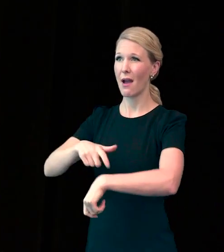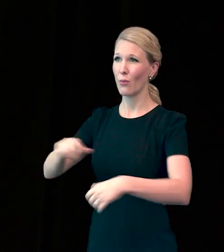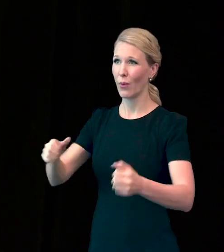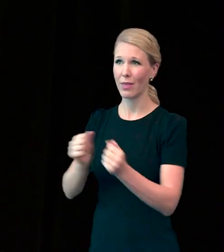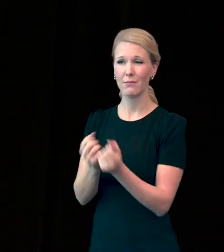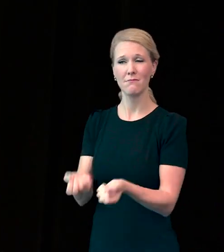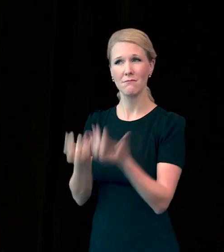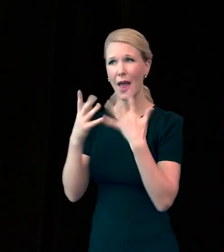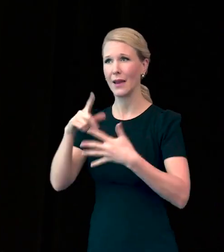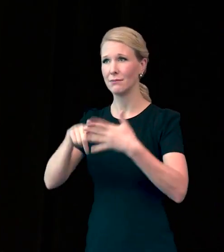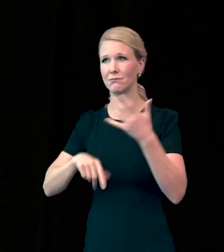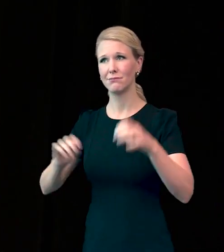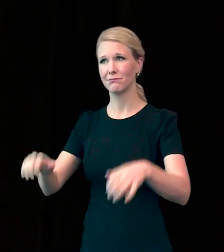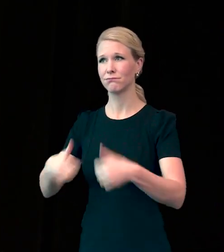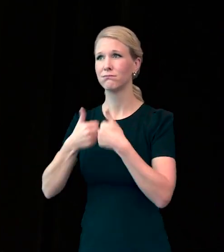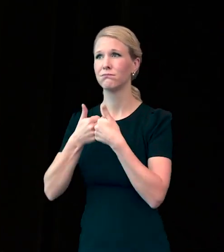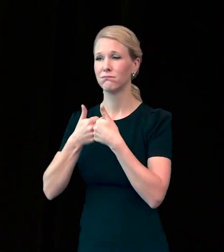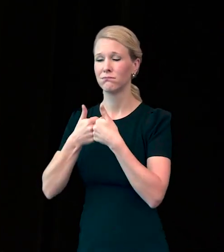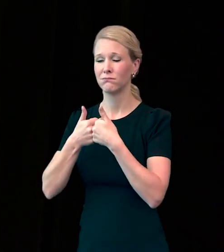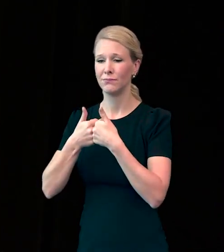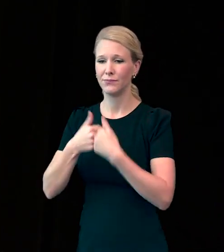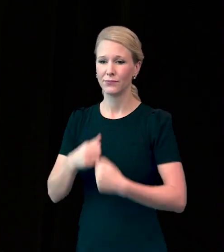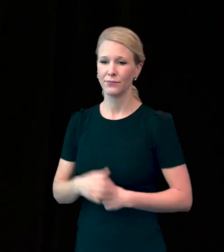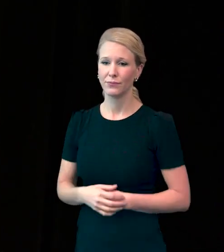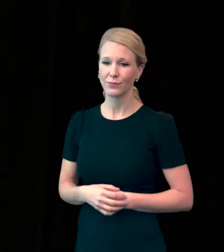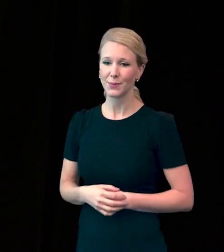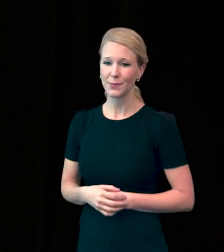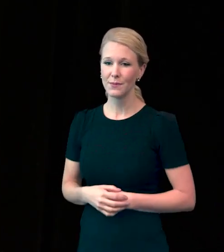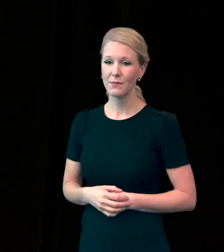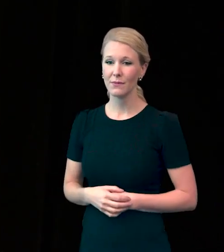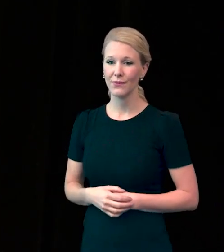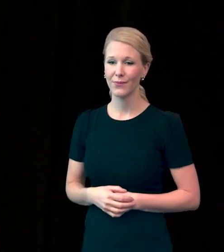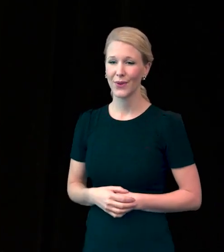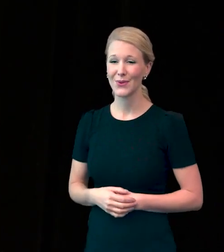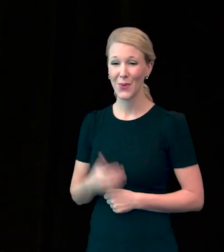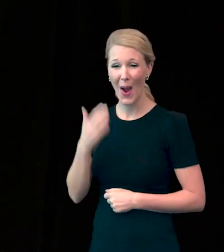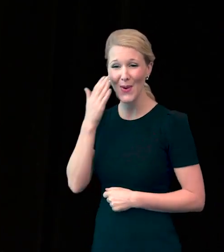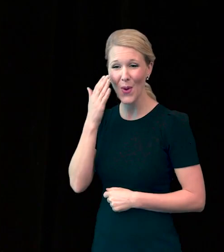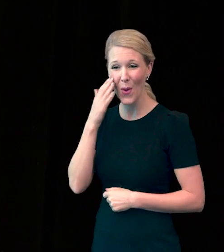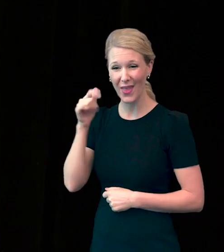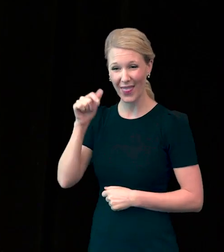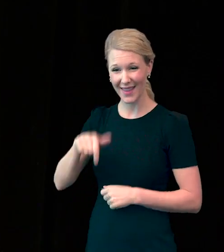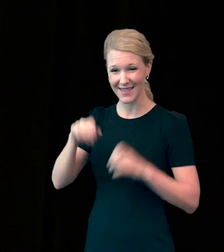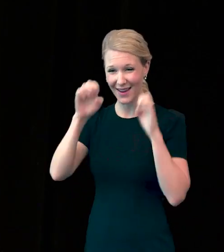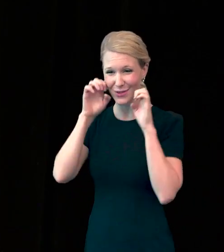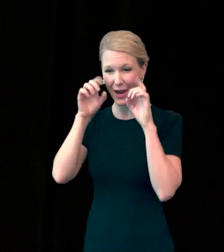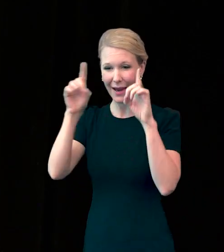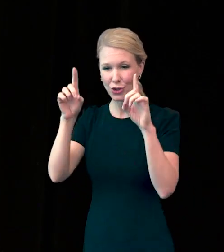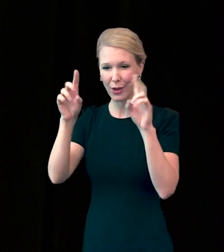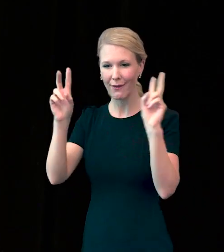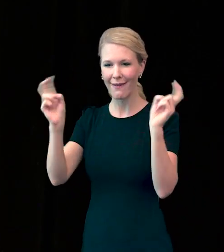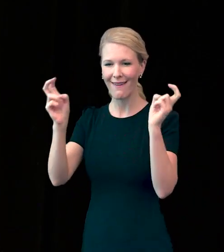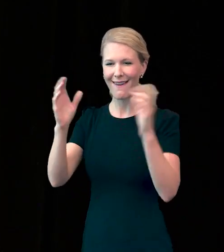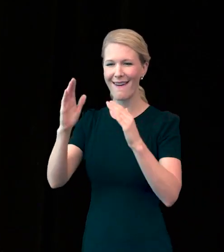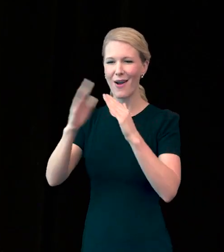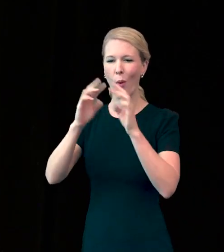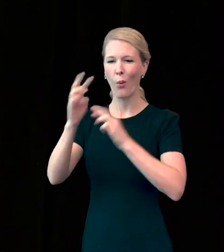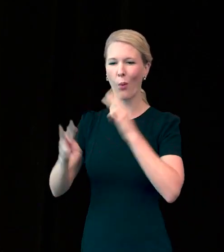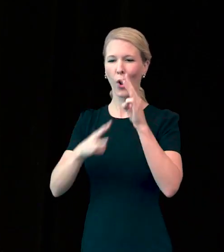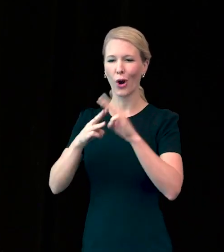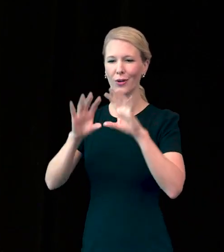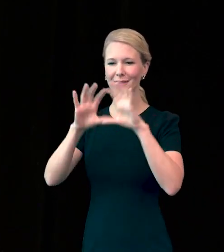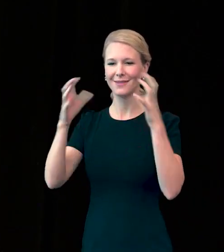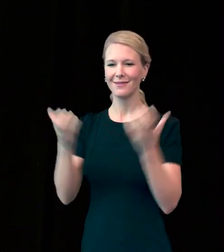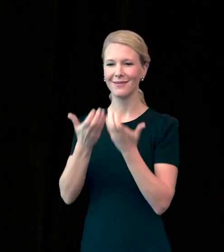any of us have experienced before. I know that you've received a world-class education here at